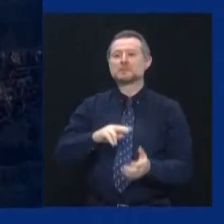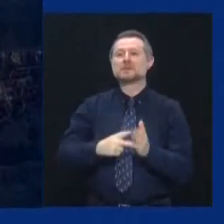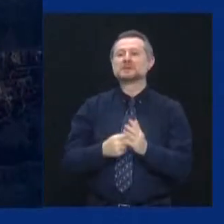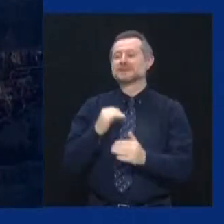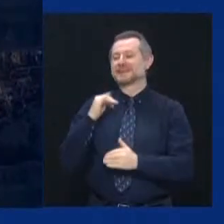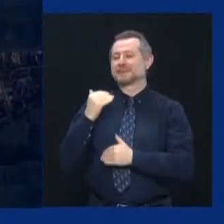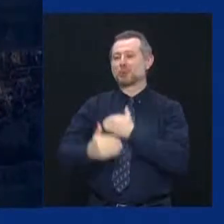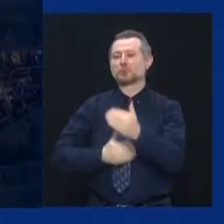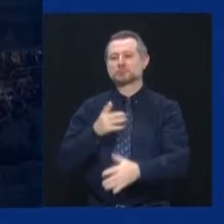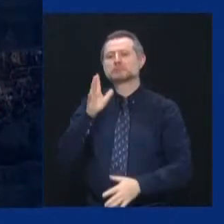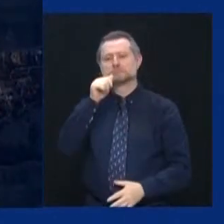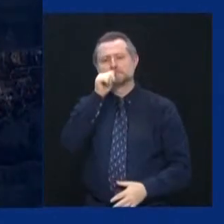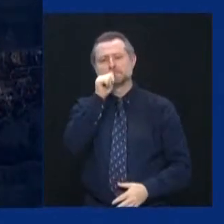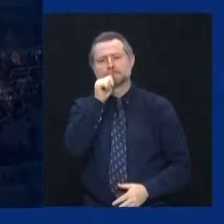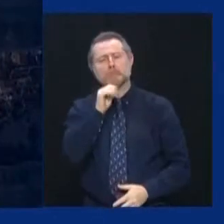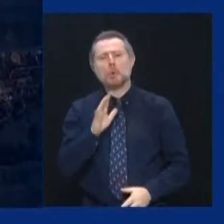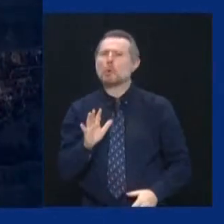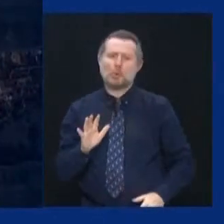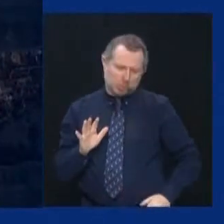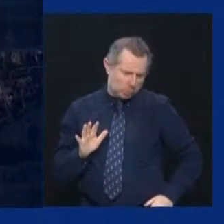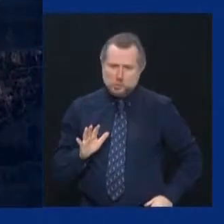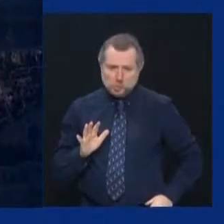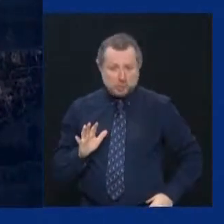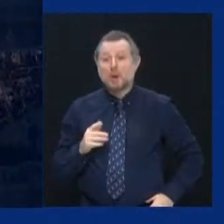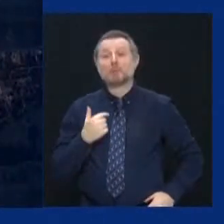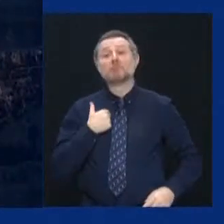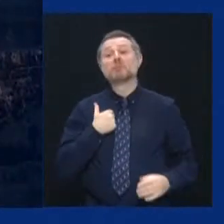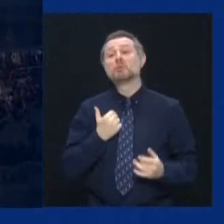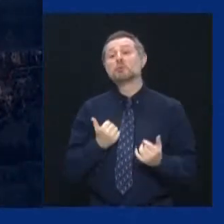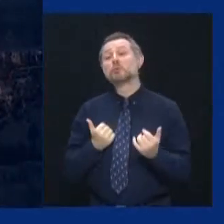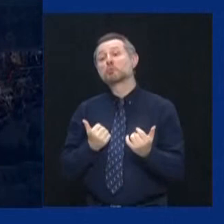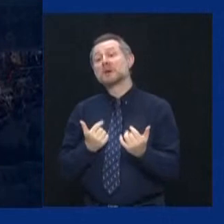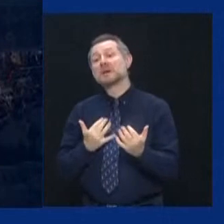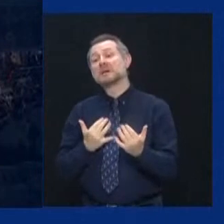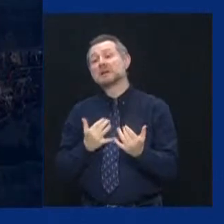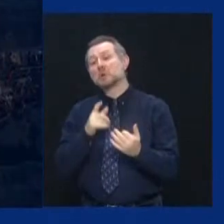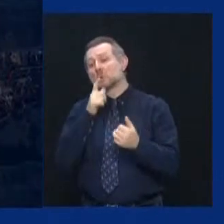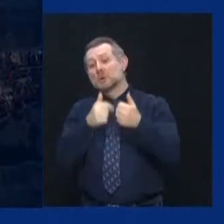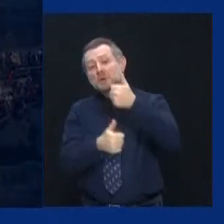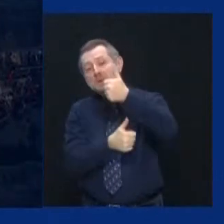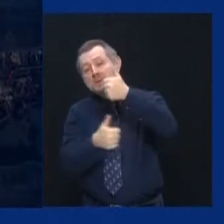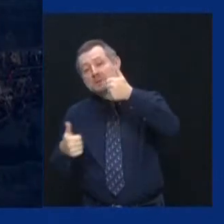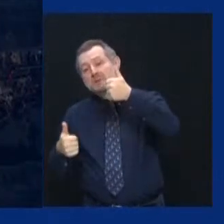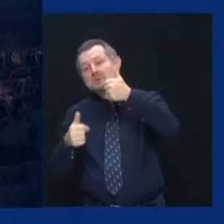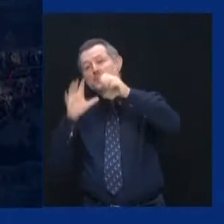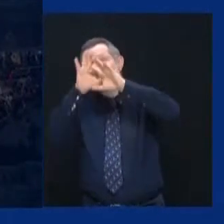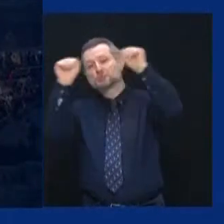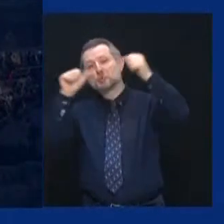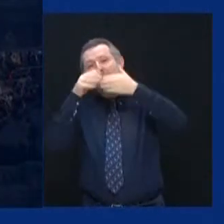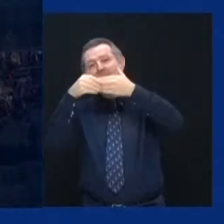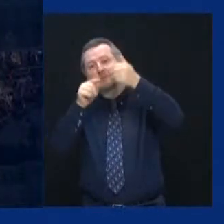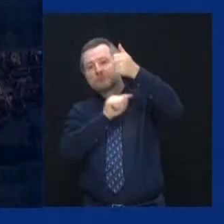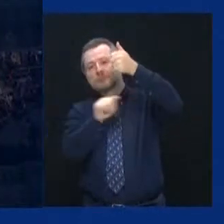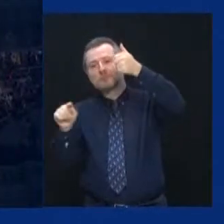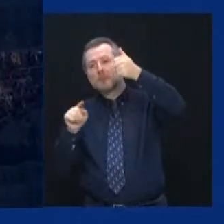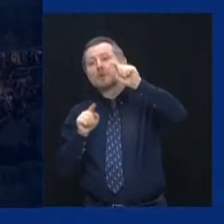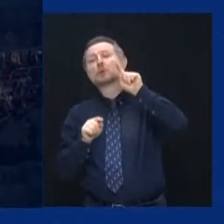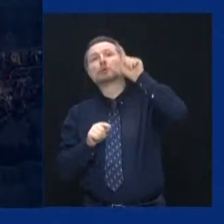Don't wait for any cabinet action. Call for him to